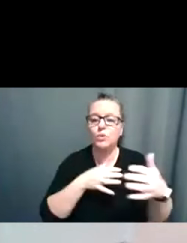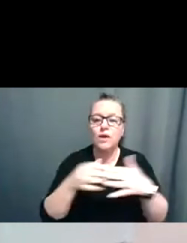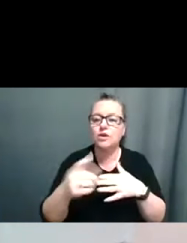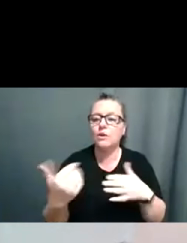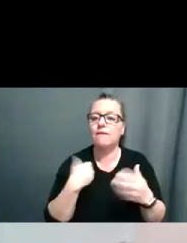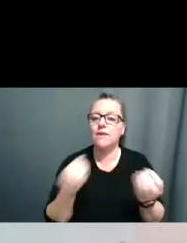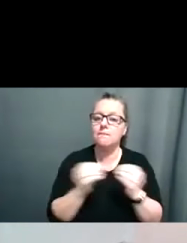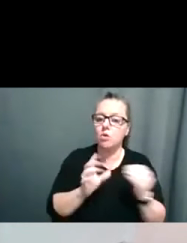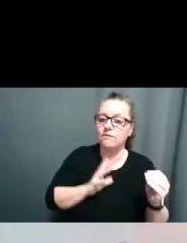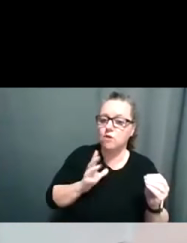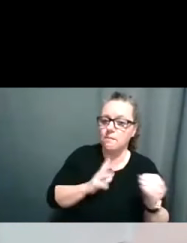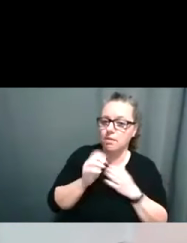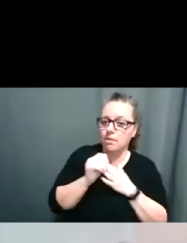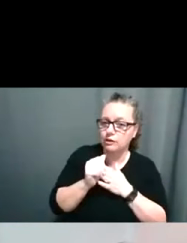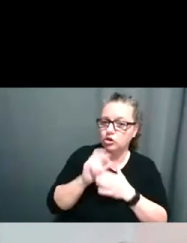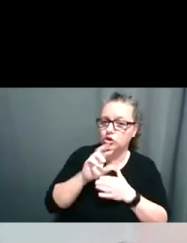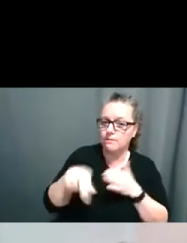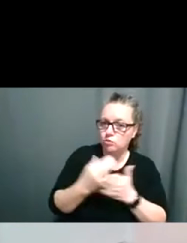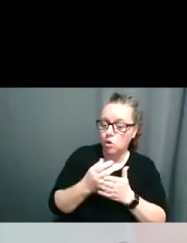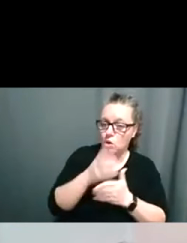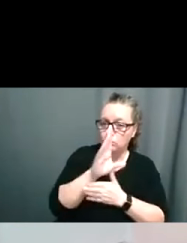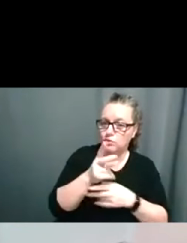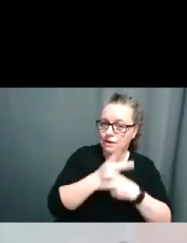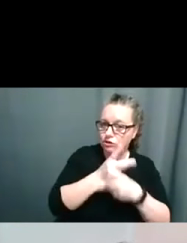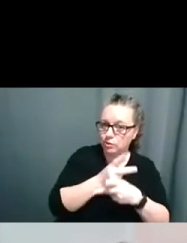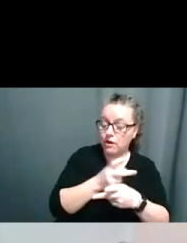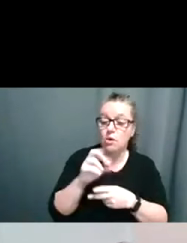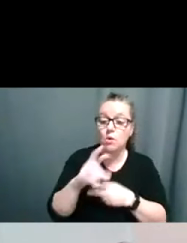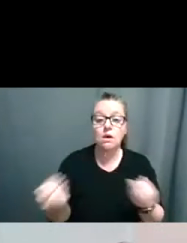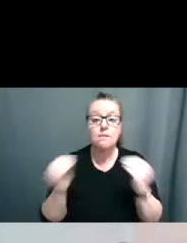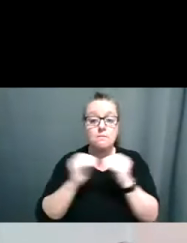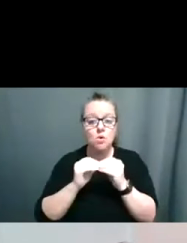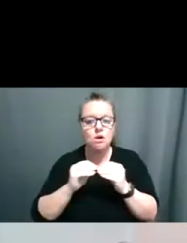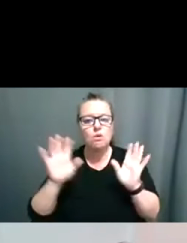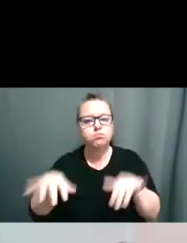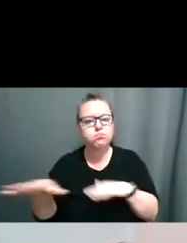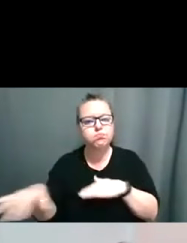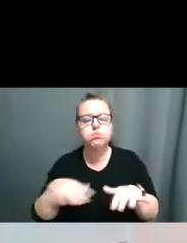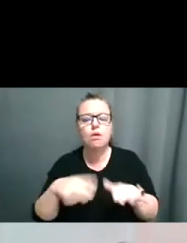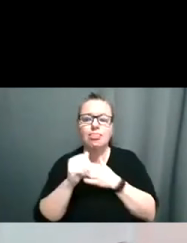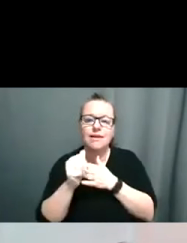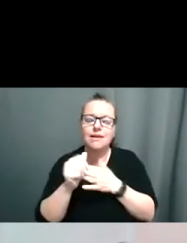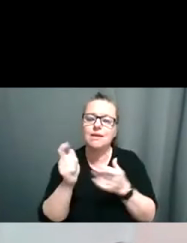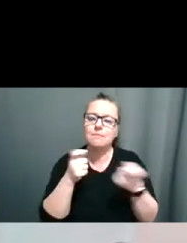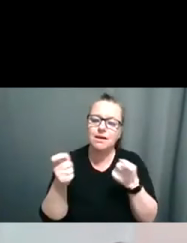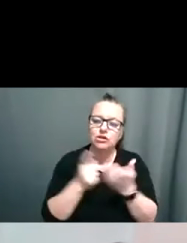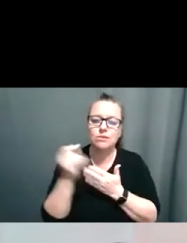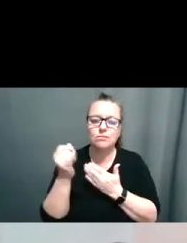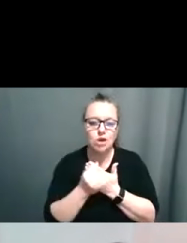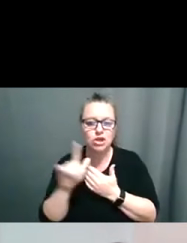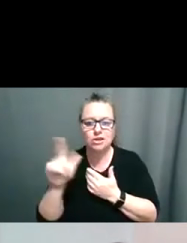more formal leadership role involving direct supervision or are more informally leading, managing projects and lean